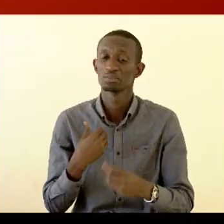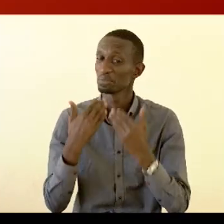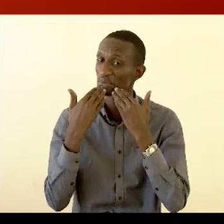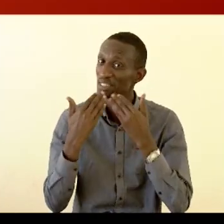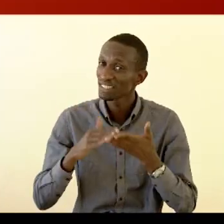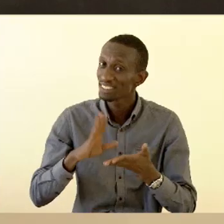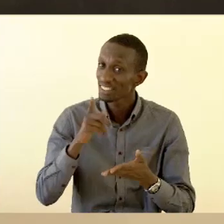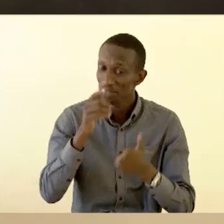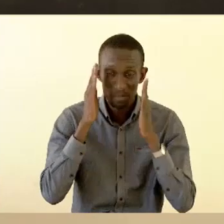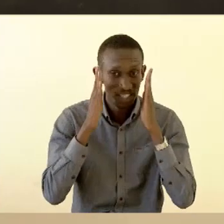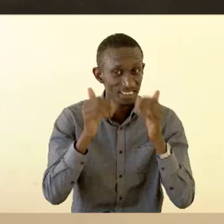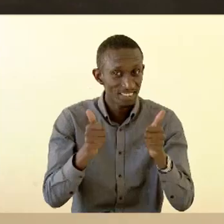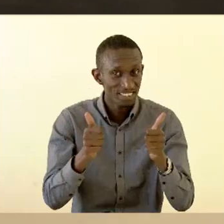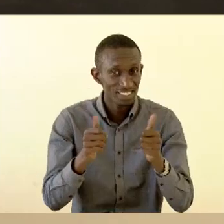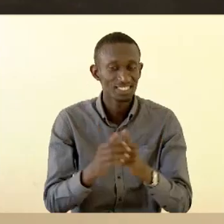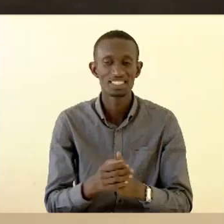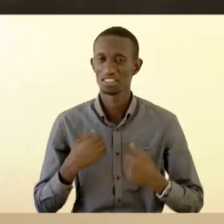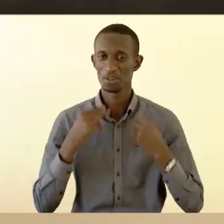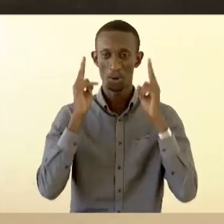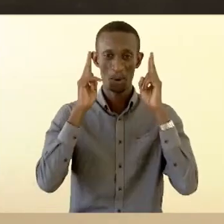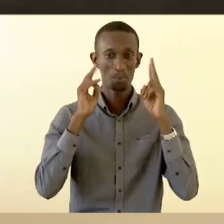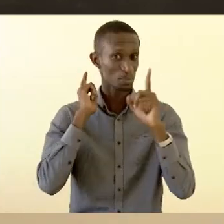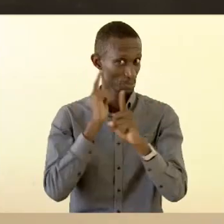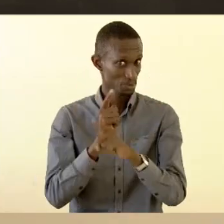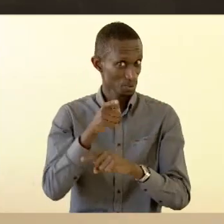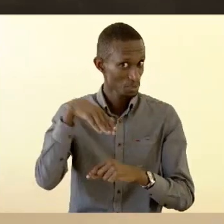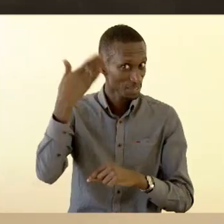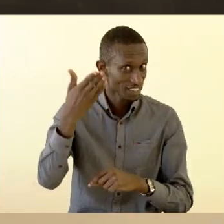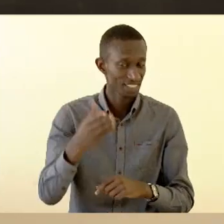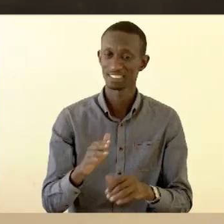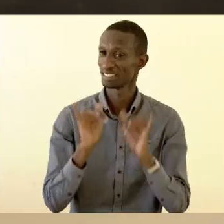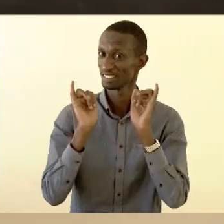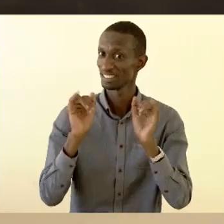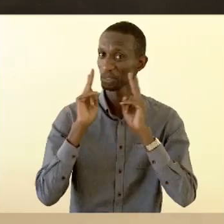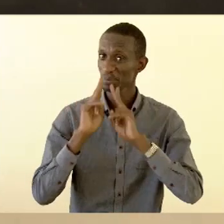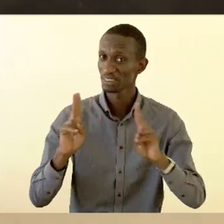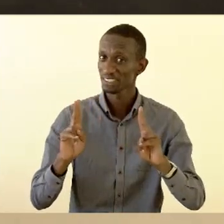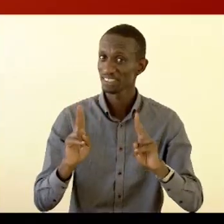for your attention and hope to see you next time. Stay safe.